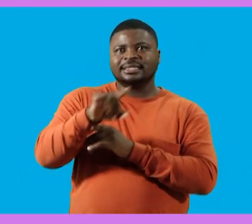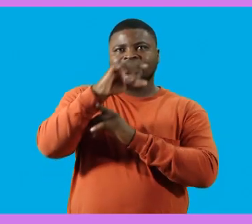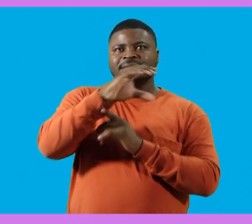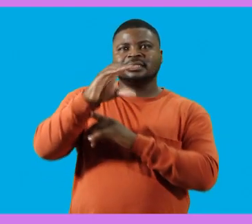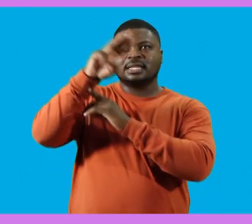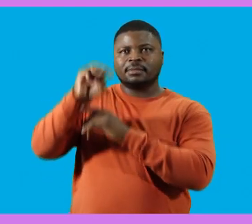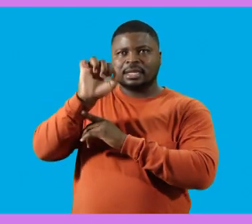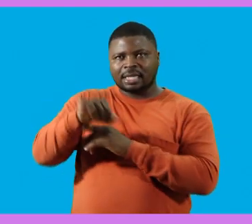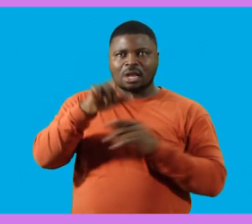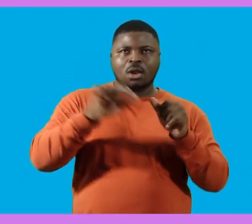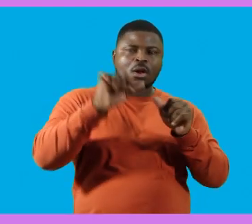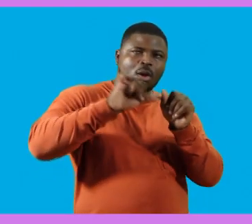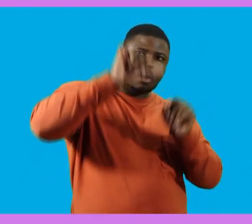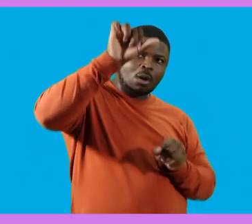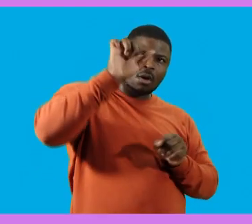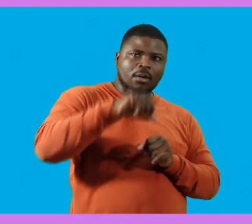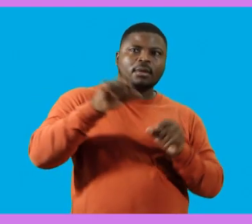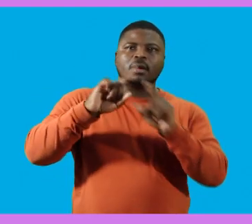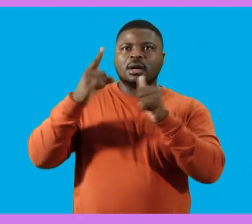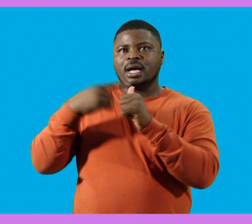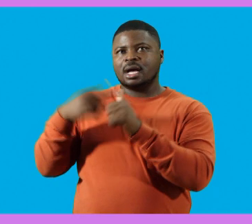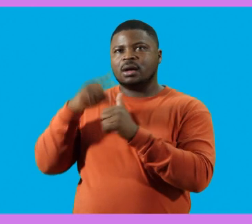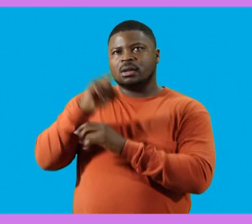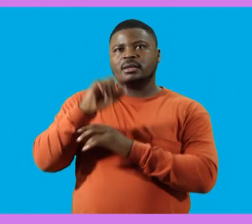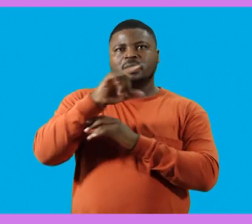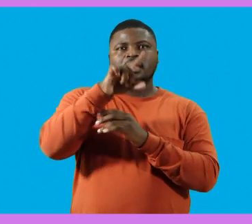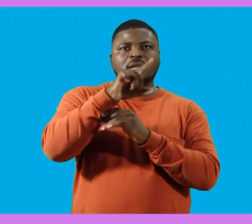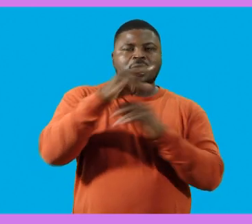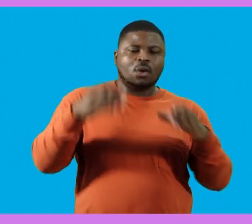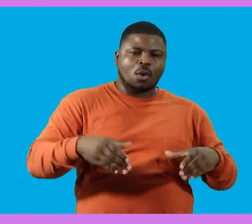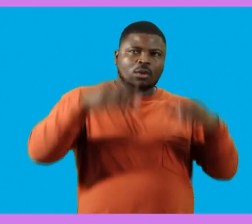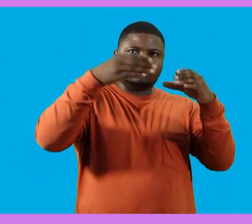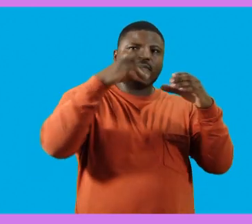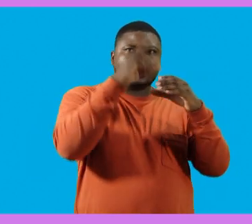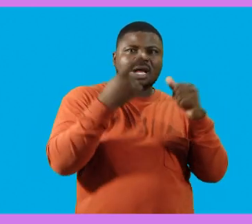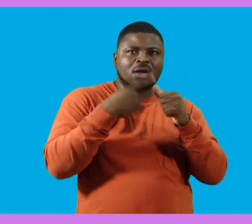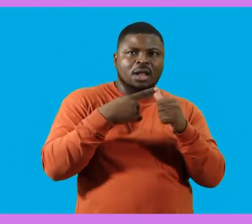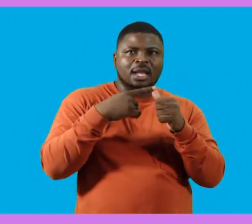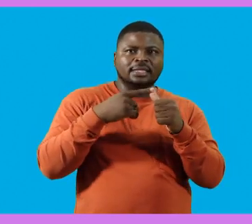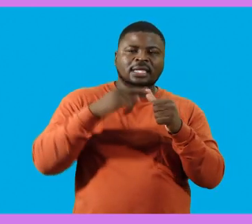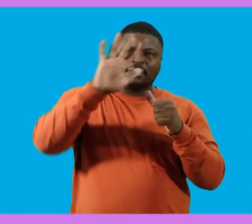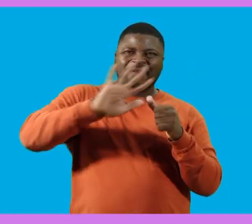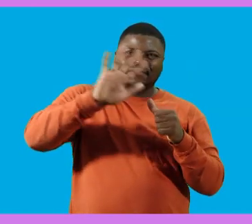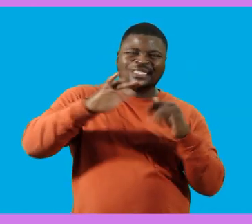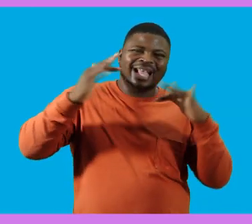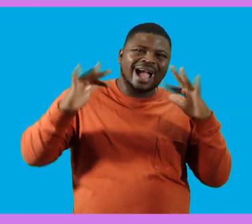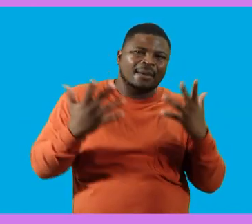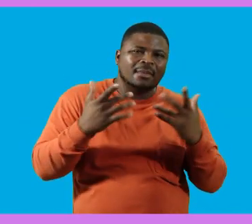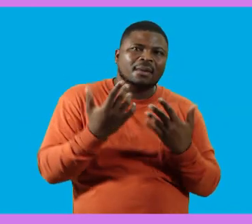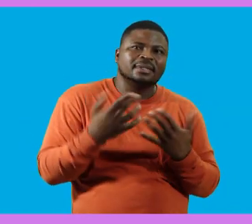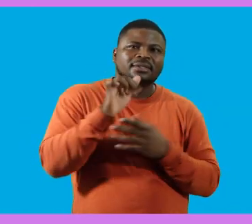centimeters. Calculate the surface area of the container. So now what we are going to